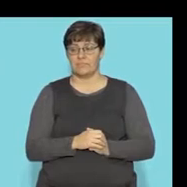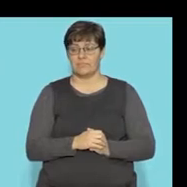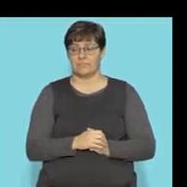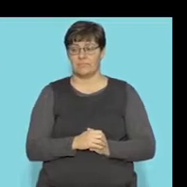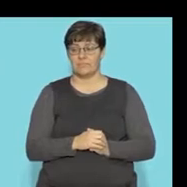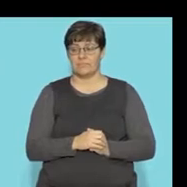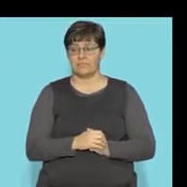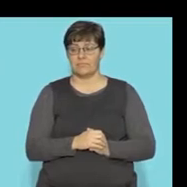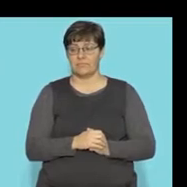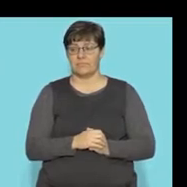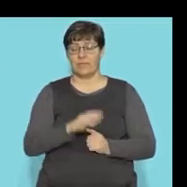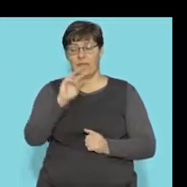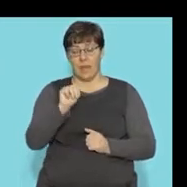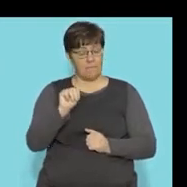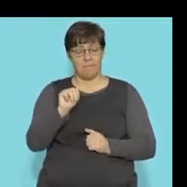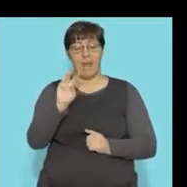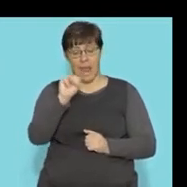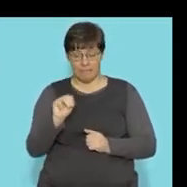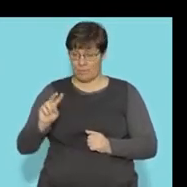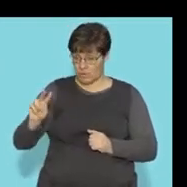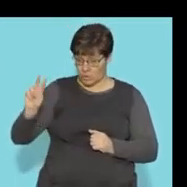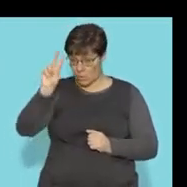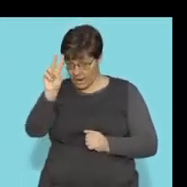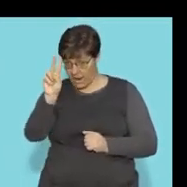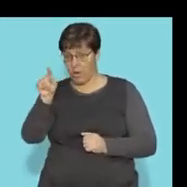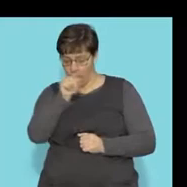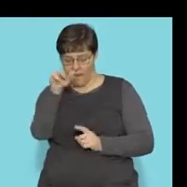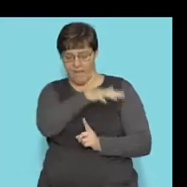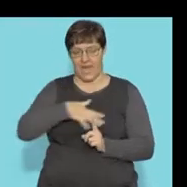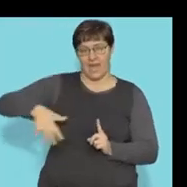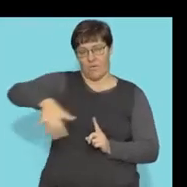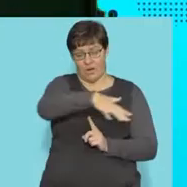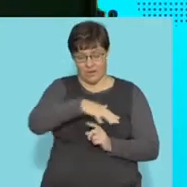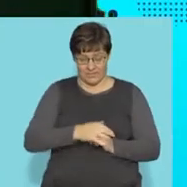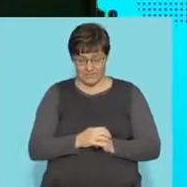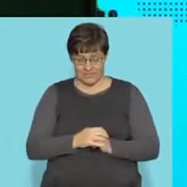And the answer will be in meters squared as it is an area.